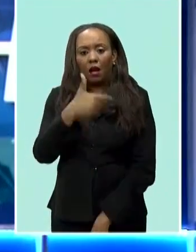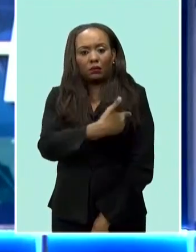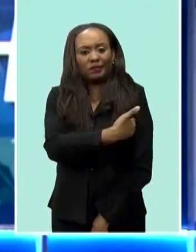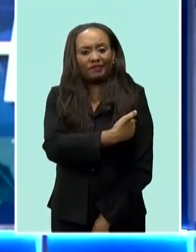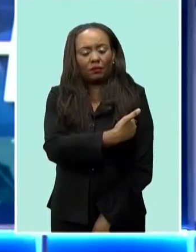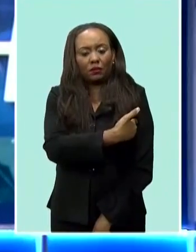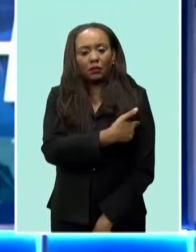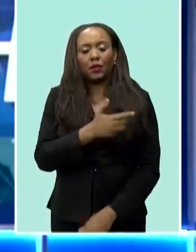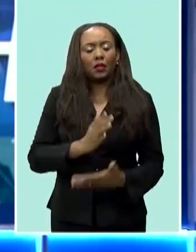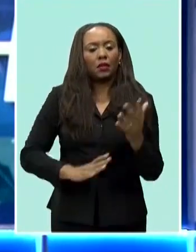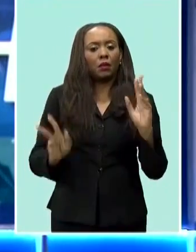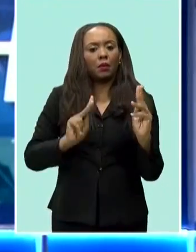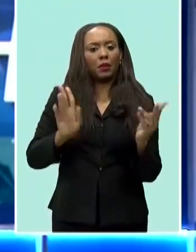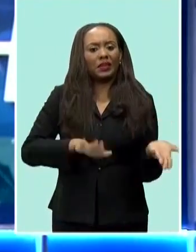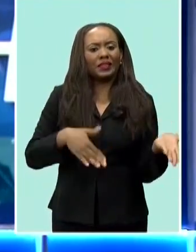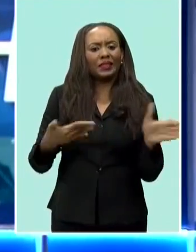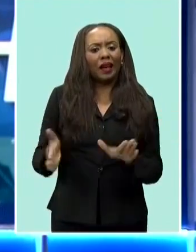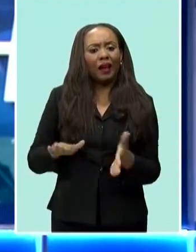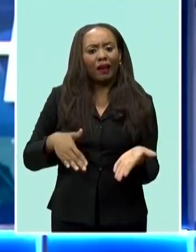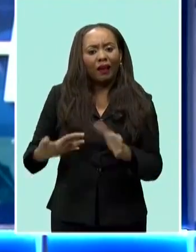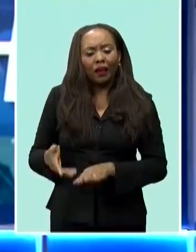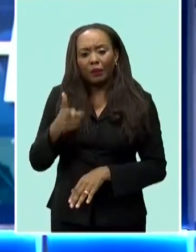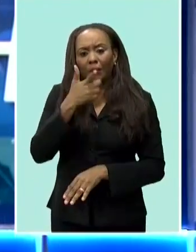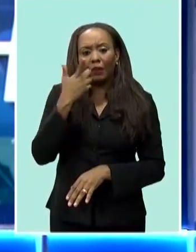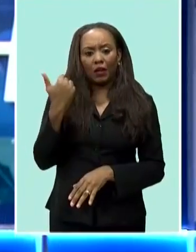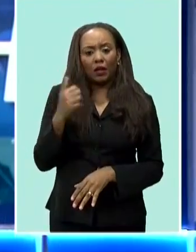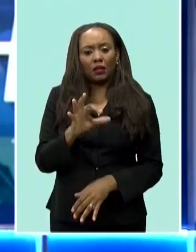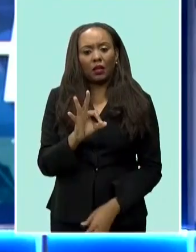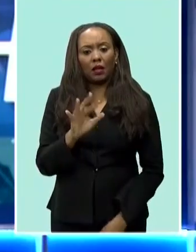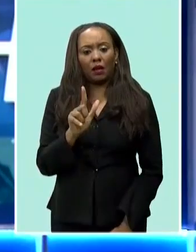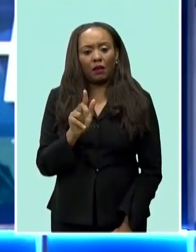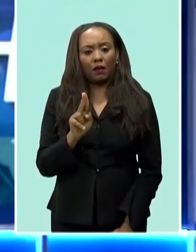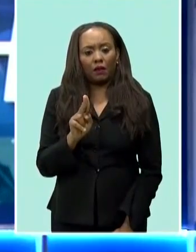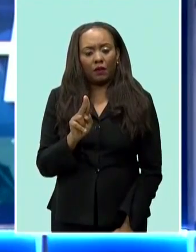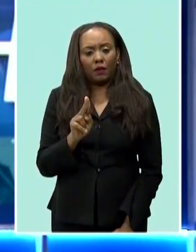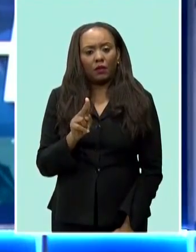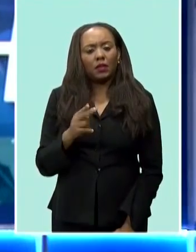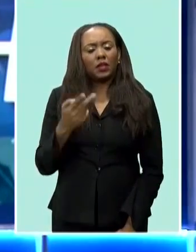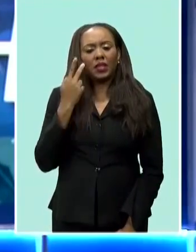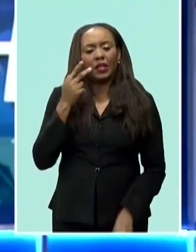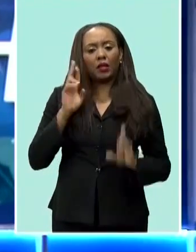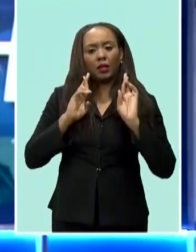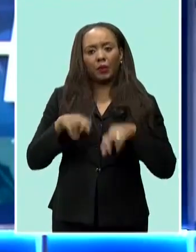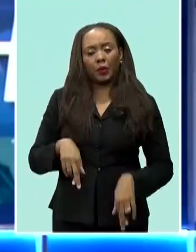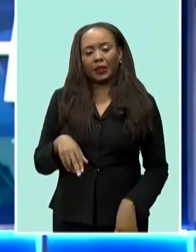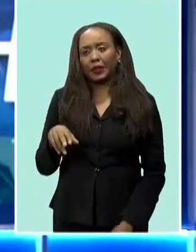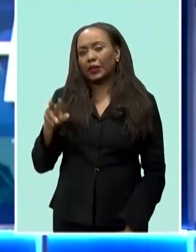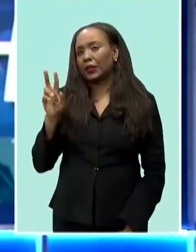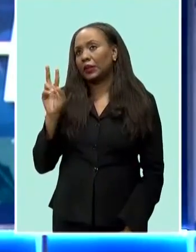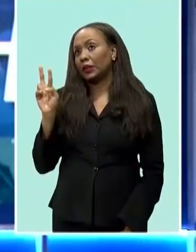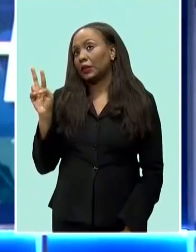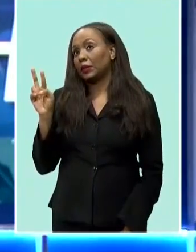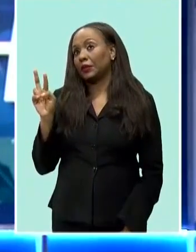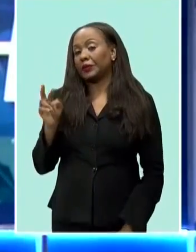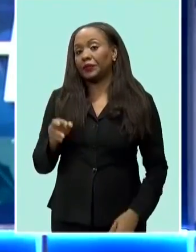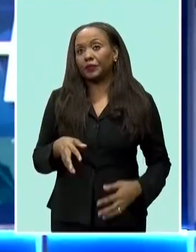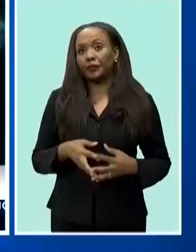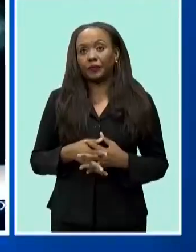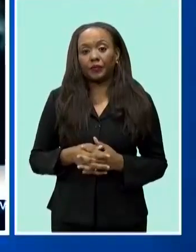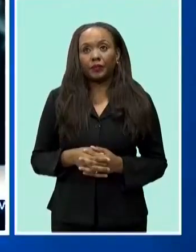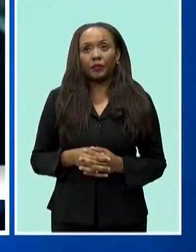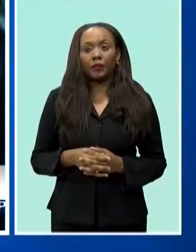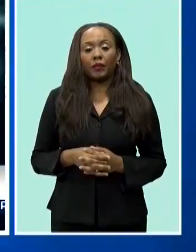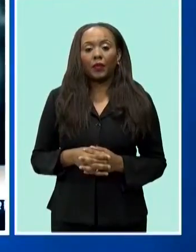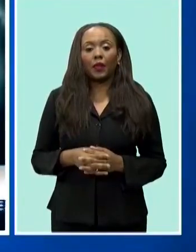reports of deaths from complications caused by the virus, and we have a report now from CVM TV. The flu